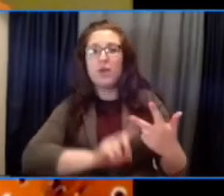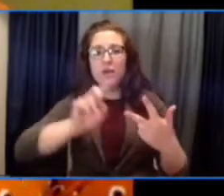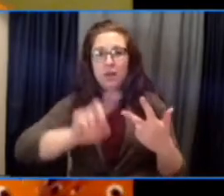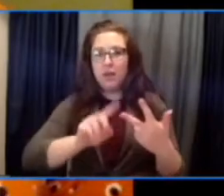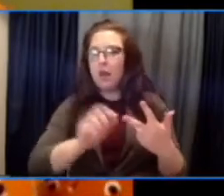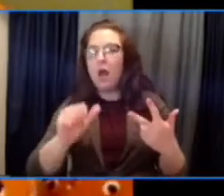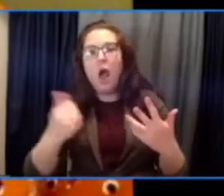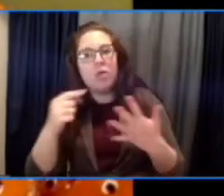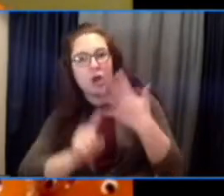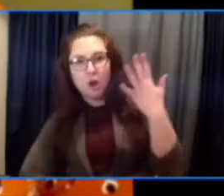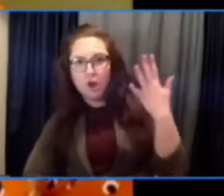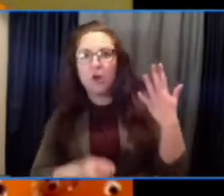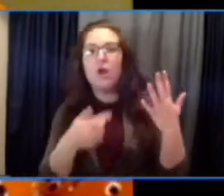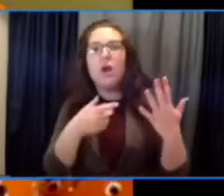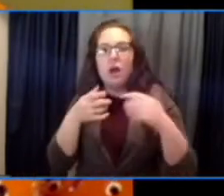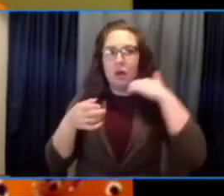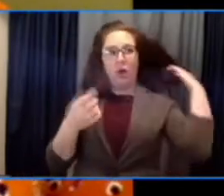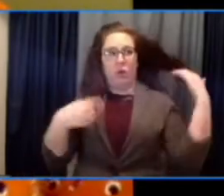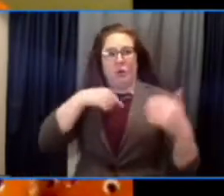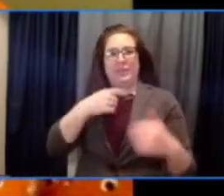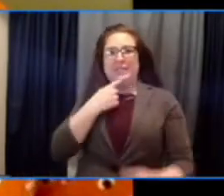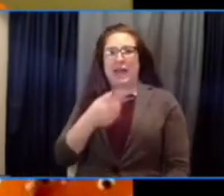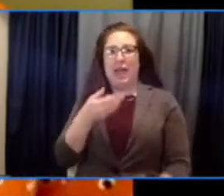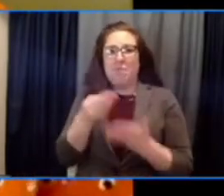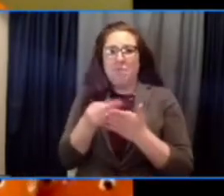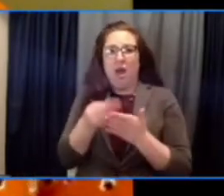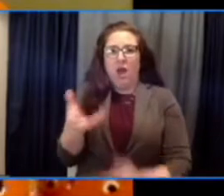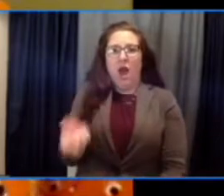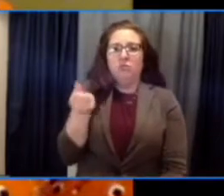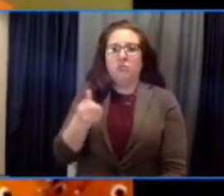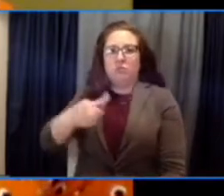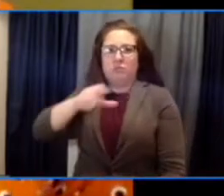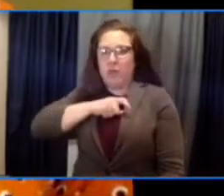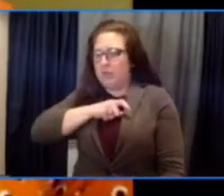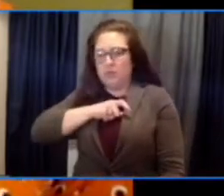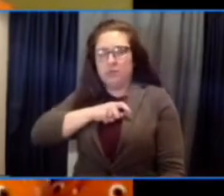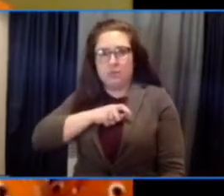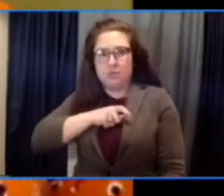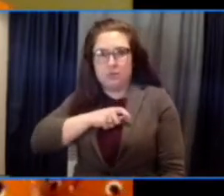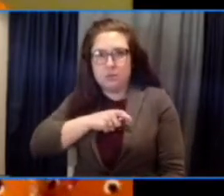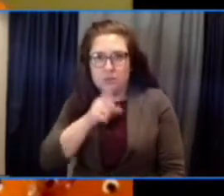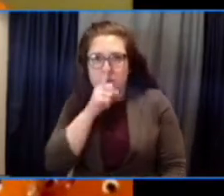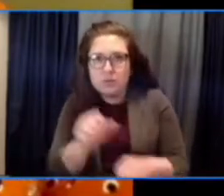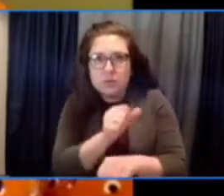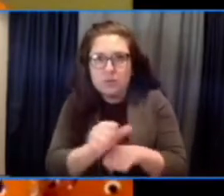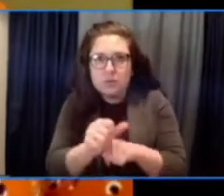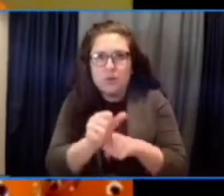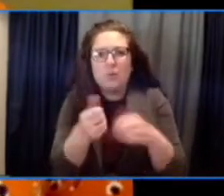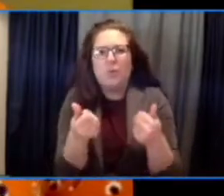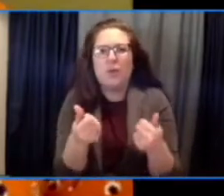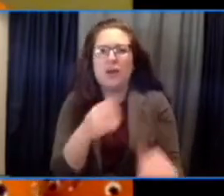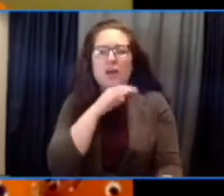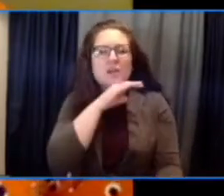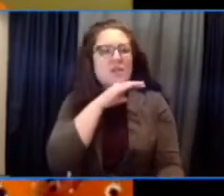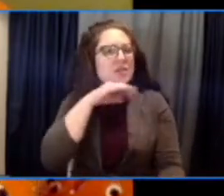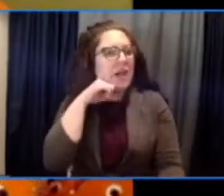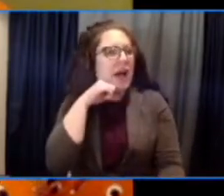defund the police, we mean it. We were tired of decades of tinkering around the edges, more body